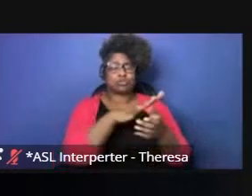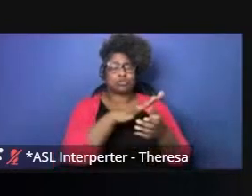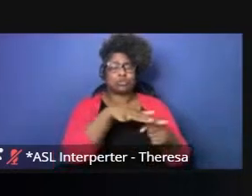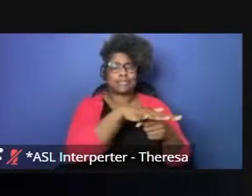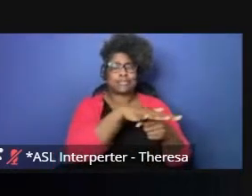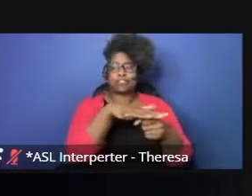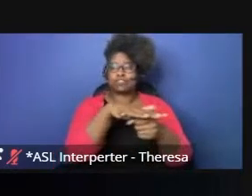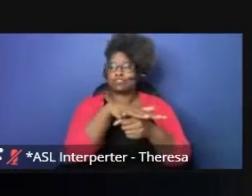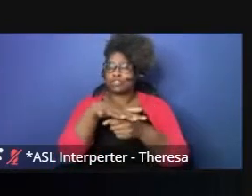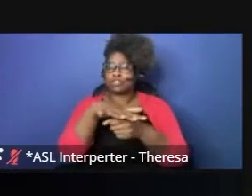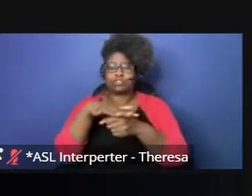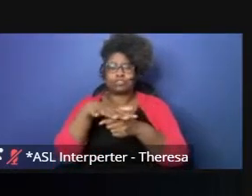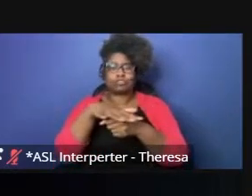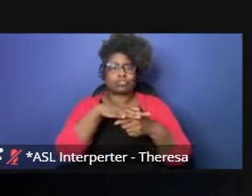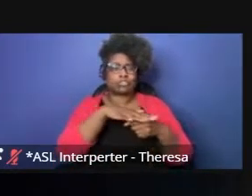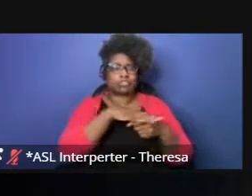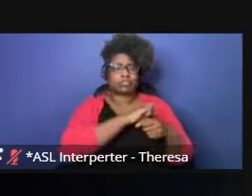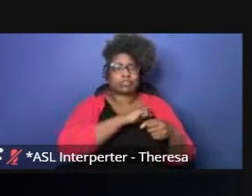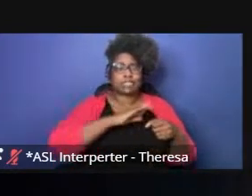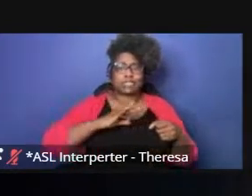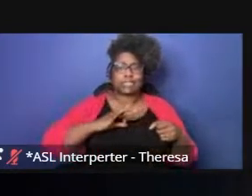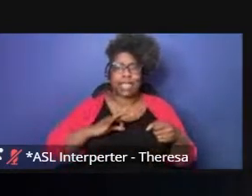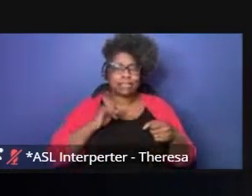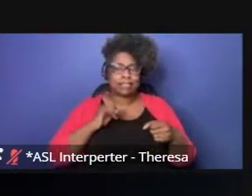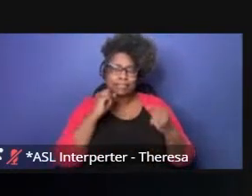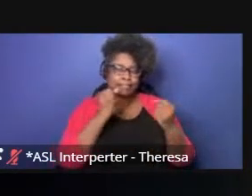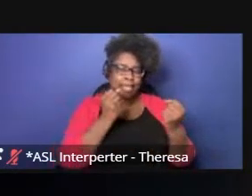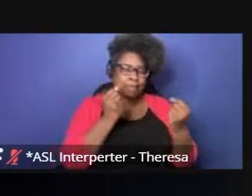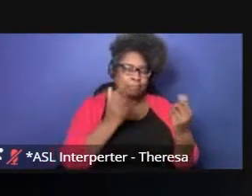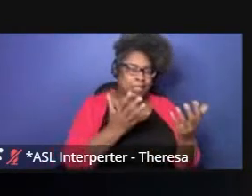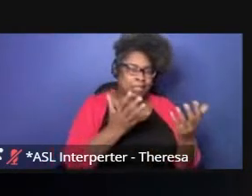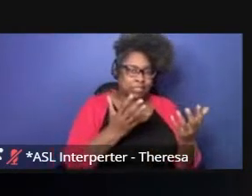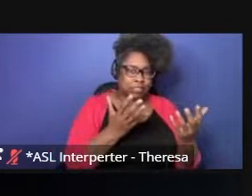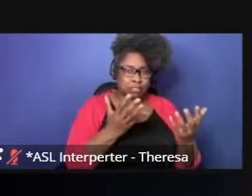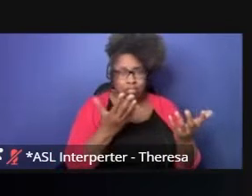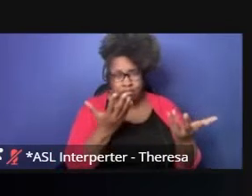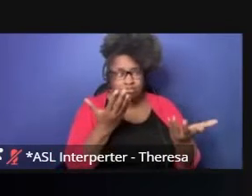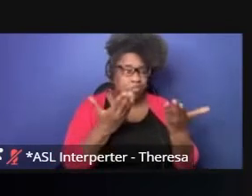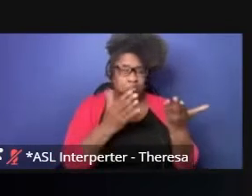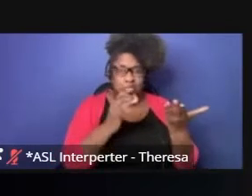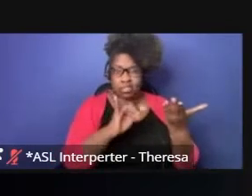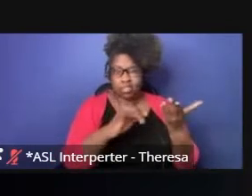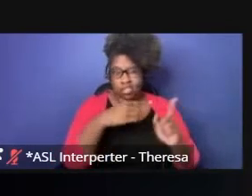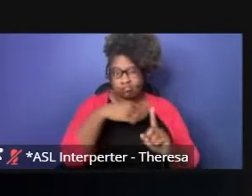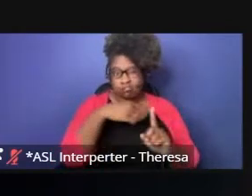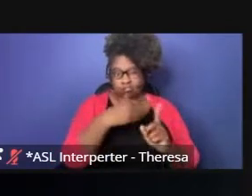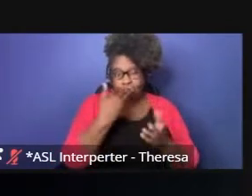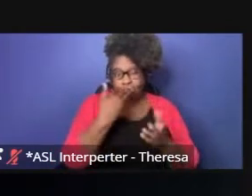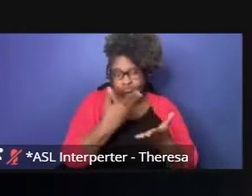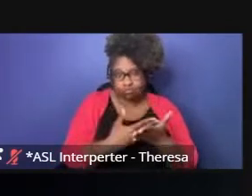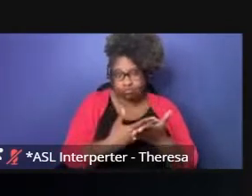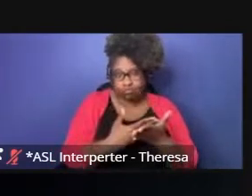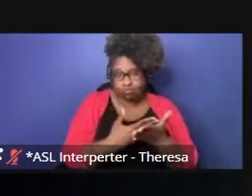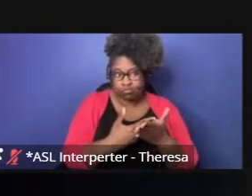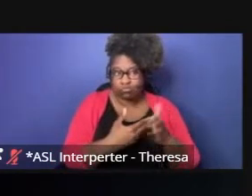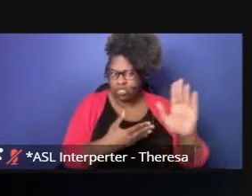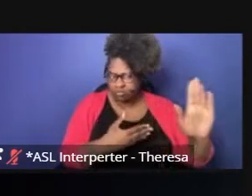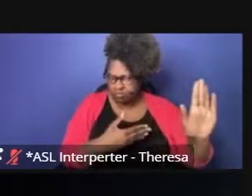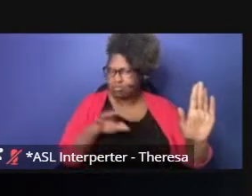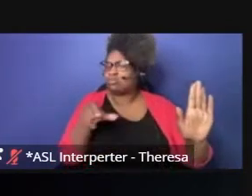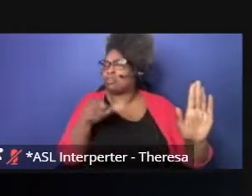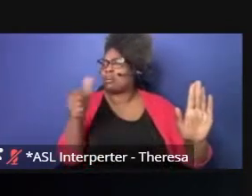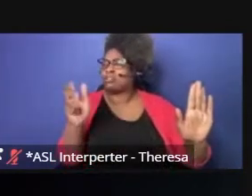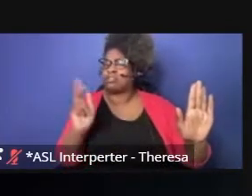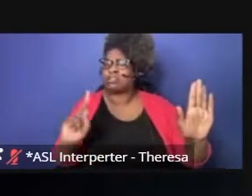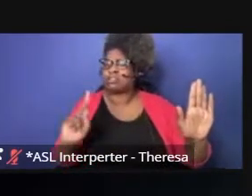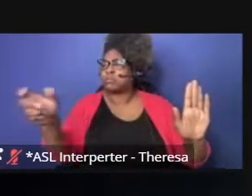at this point in time, and that may be kind of a good thing, bringing other voices out, because